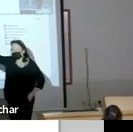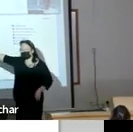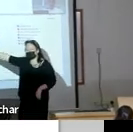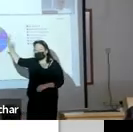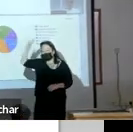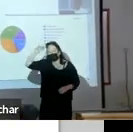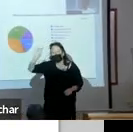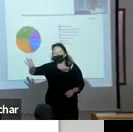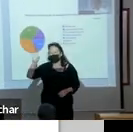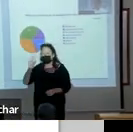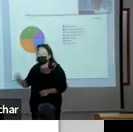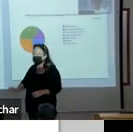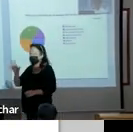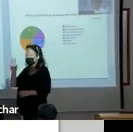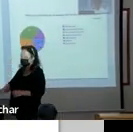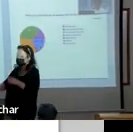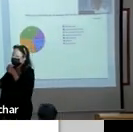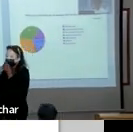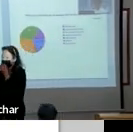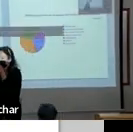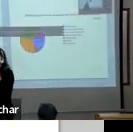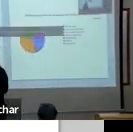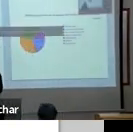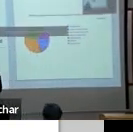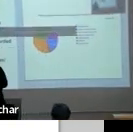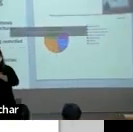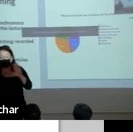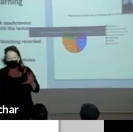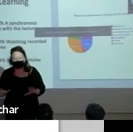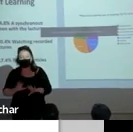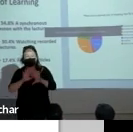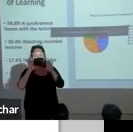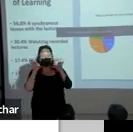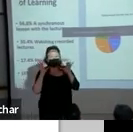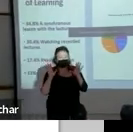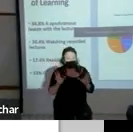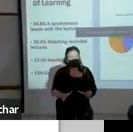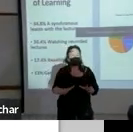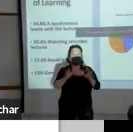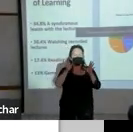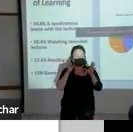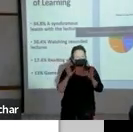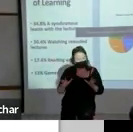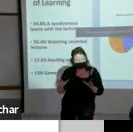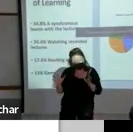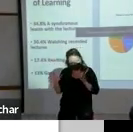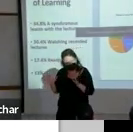is something that we receive almost every course we teach, they all prefer